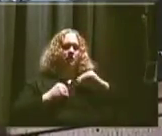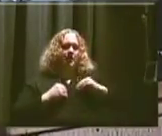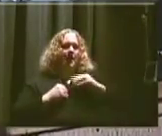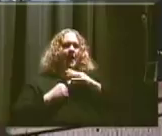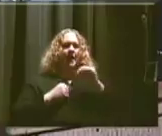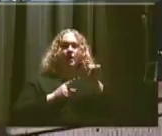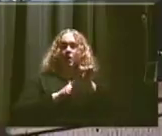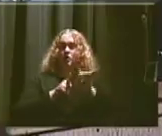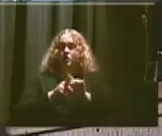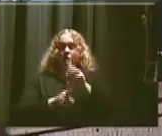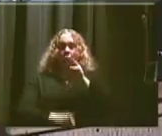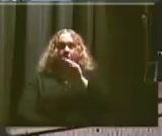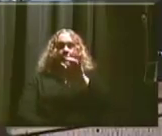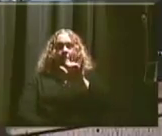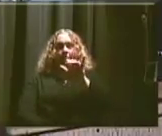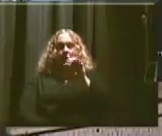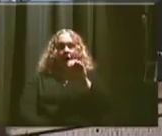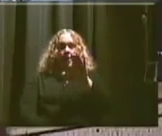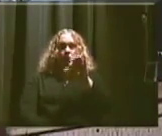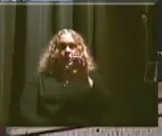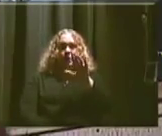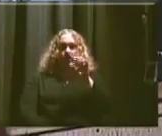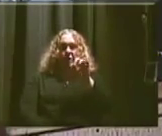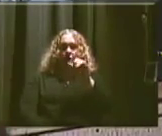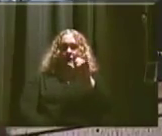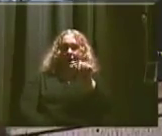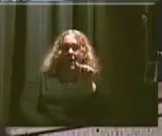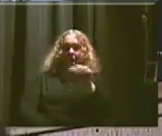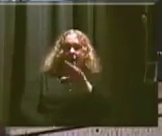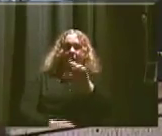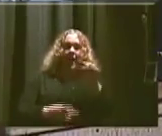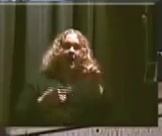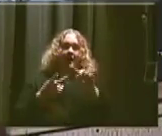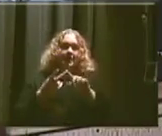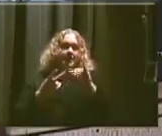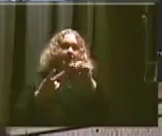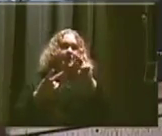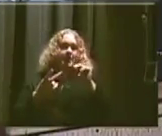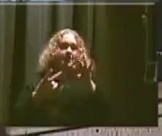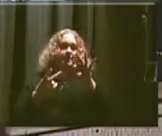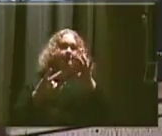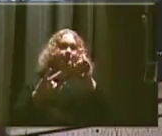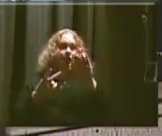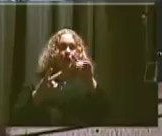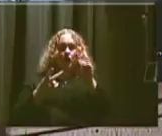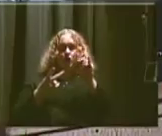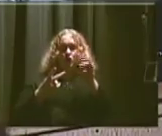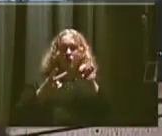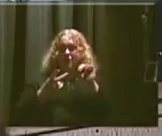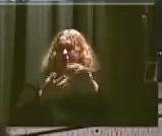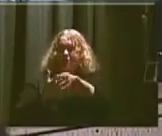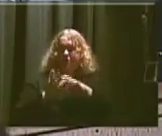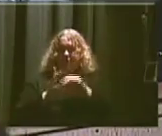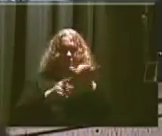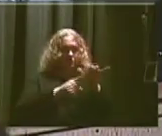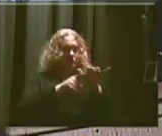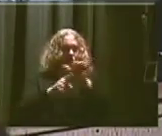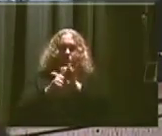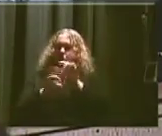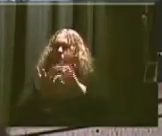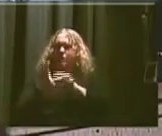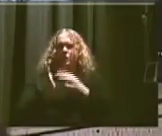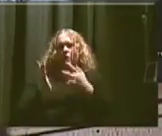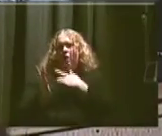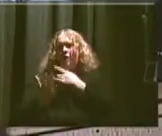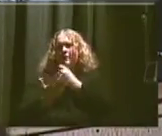myocardial ischemia and infarctions, which are medical terms for strokes and heart attacks. The EKG certification test